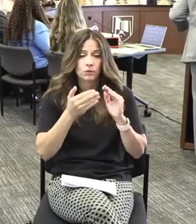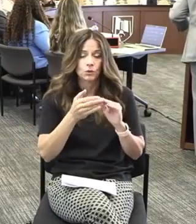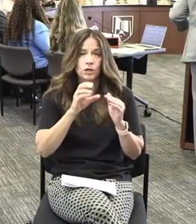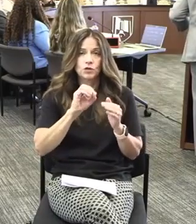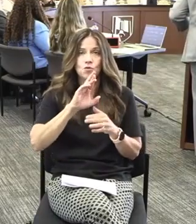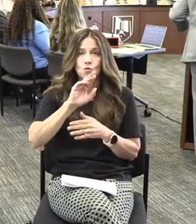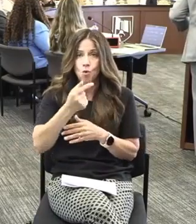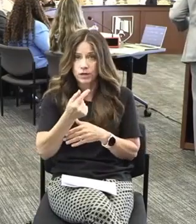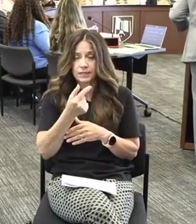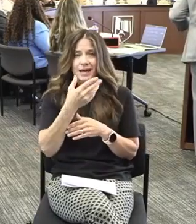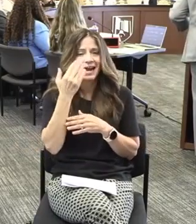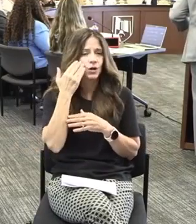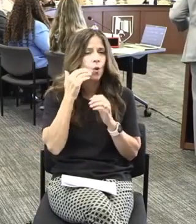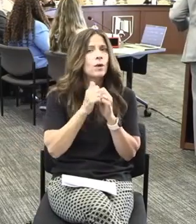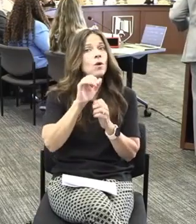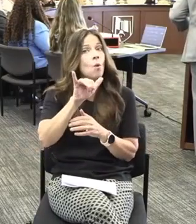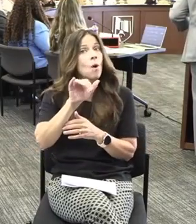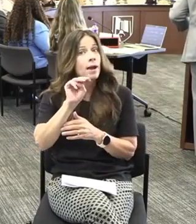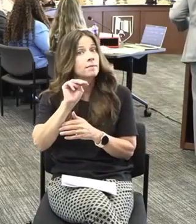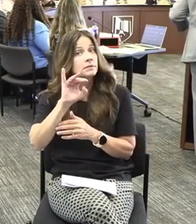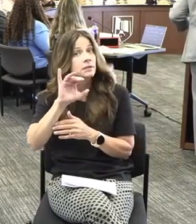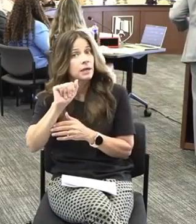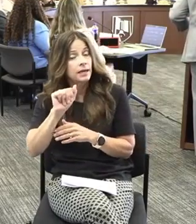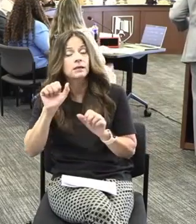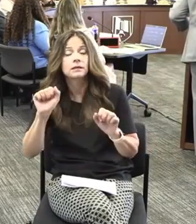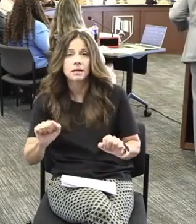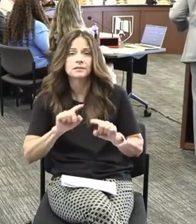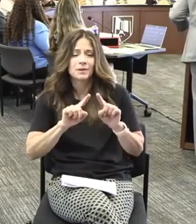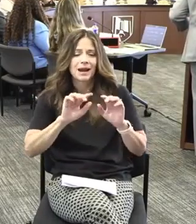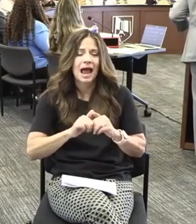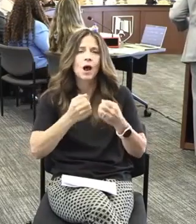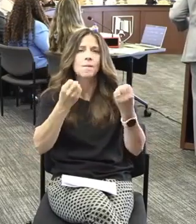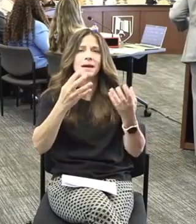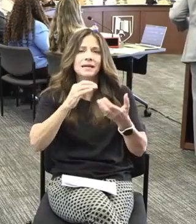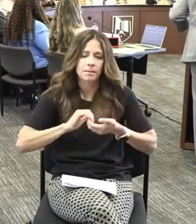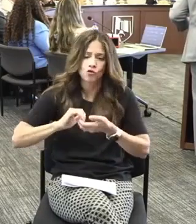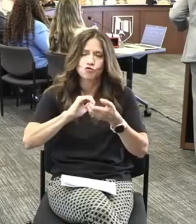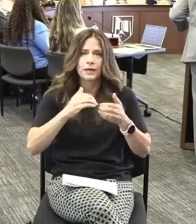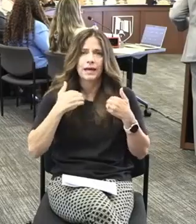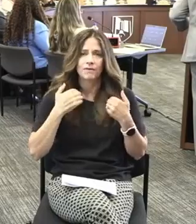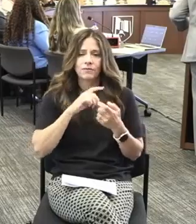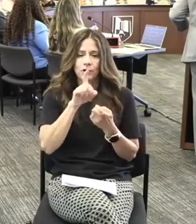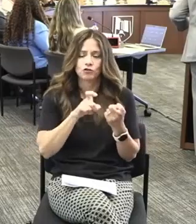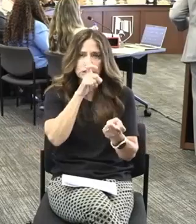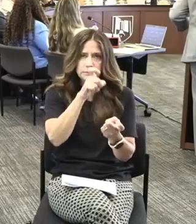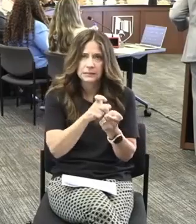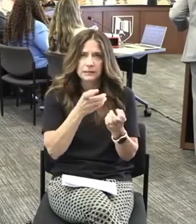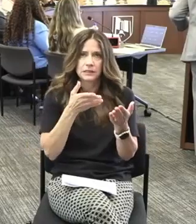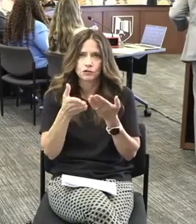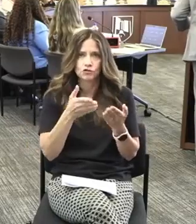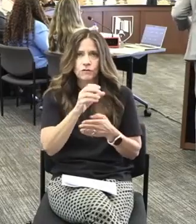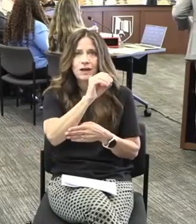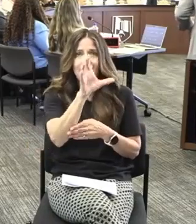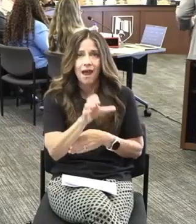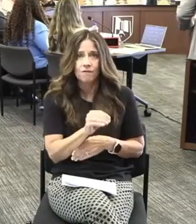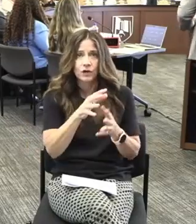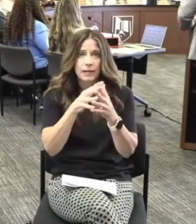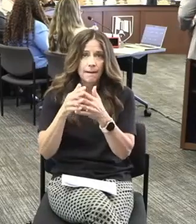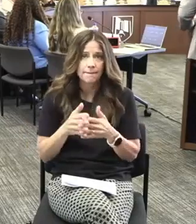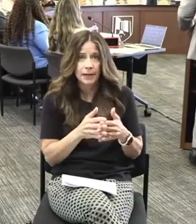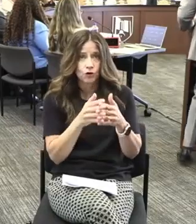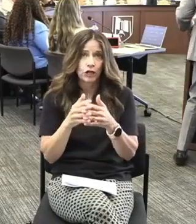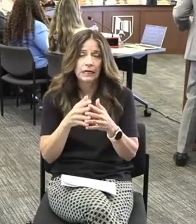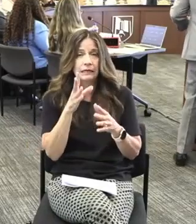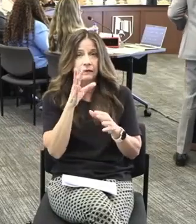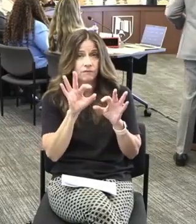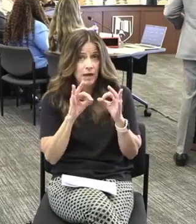we have one with the YMCA, but how many partnerships do we have that are specifically serving African American